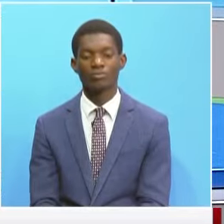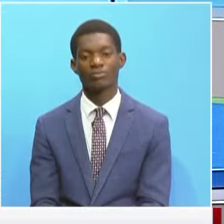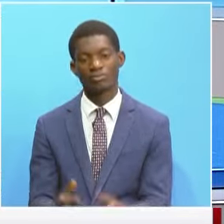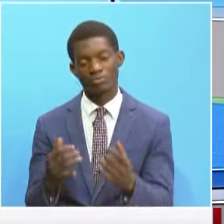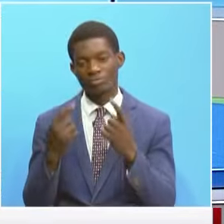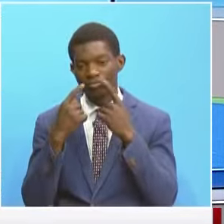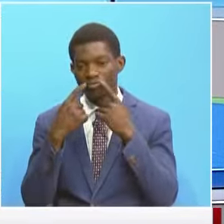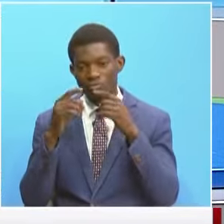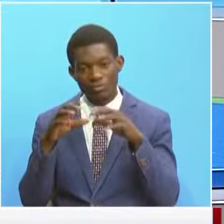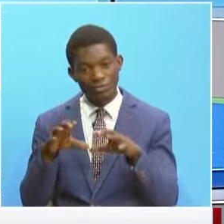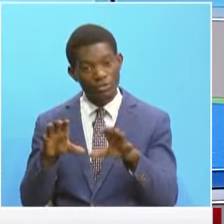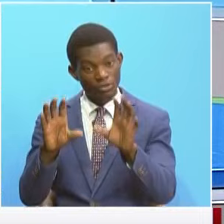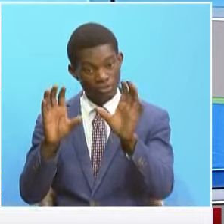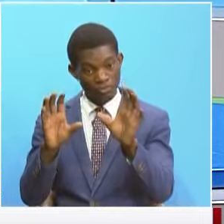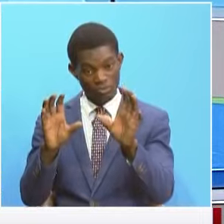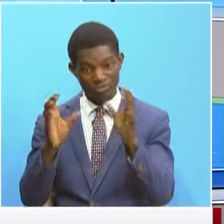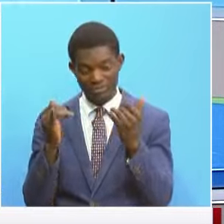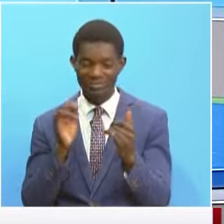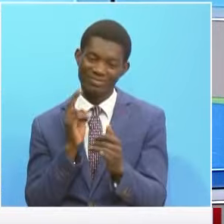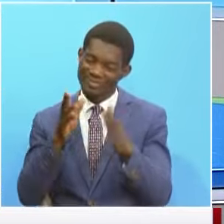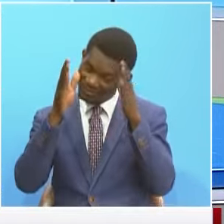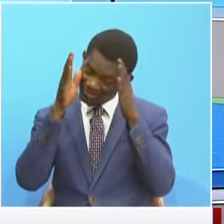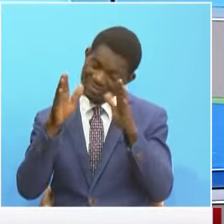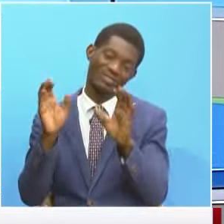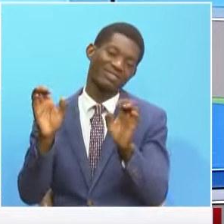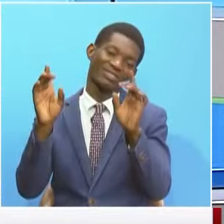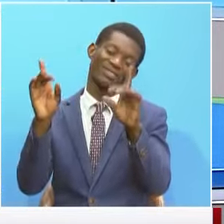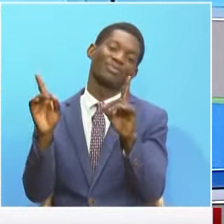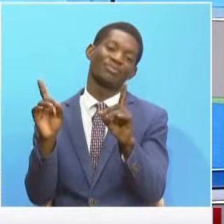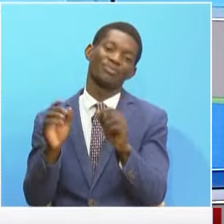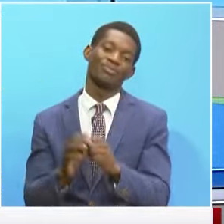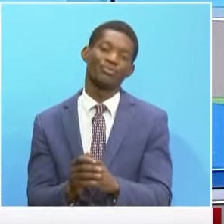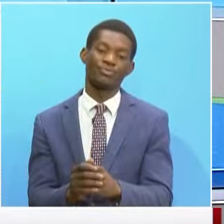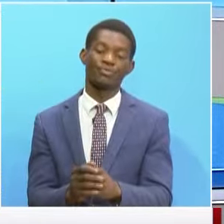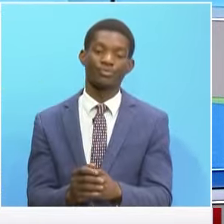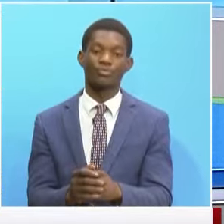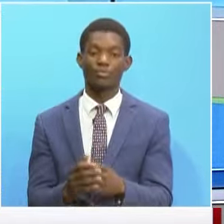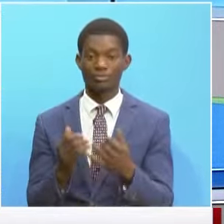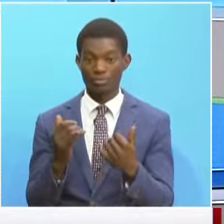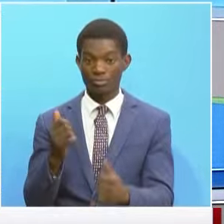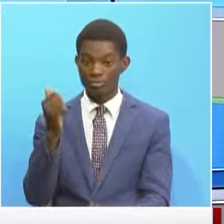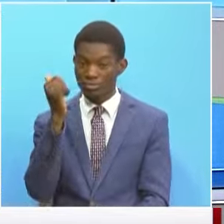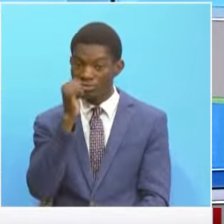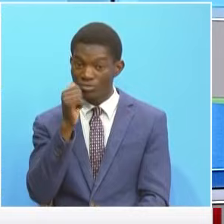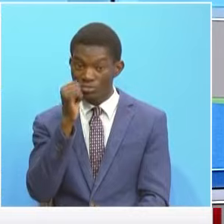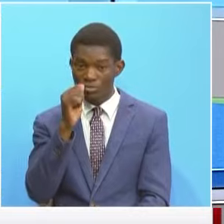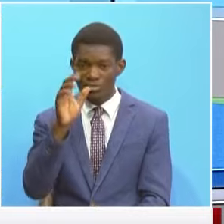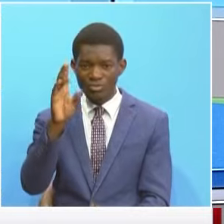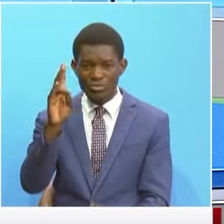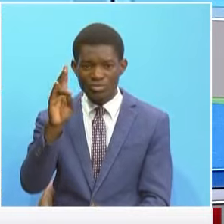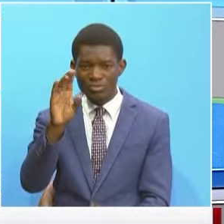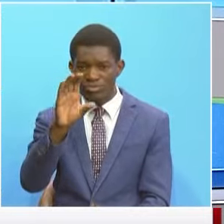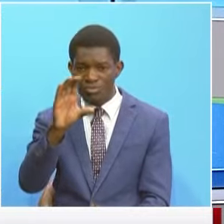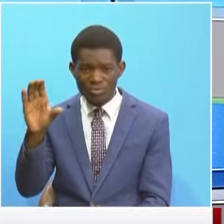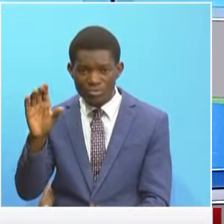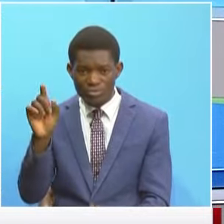continue with the news, and this time around in education segment, about 770 girls are benefiting from the Keeping Girls